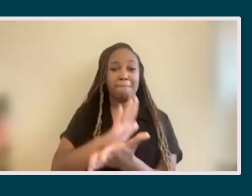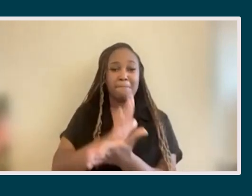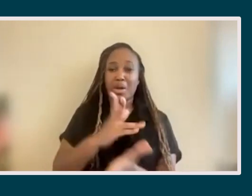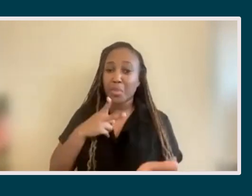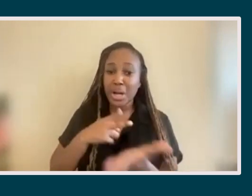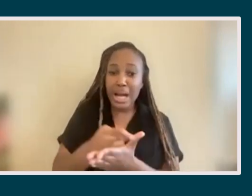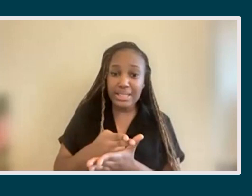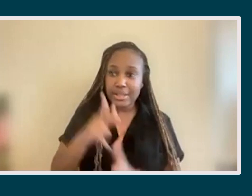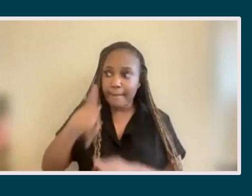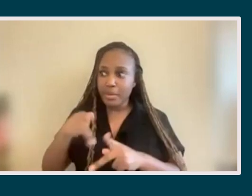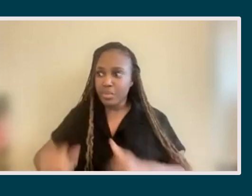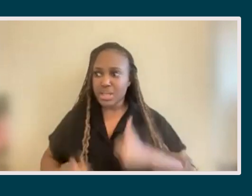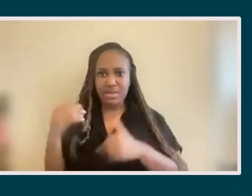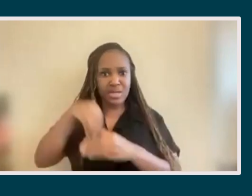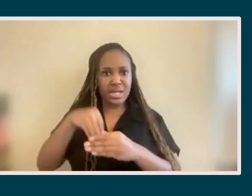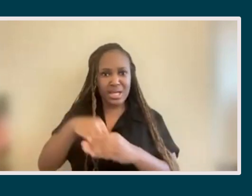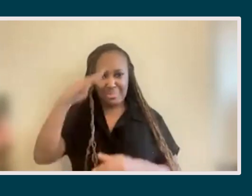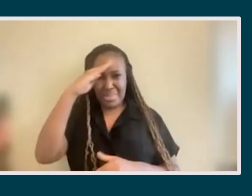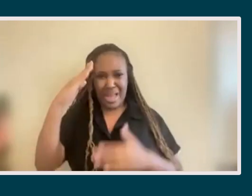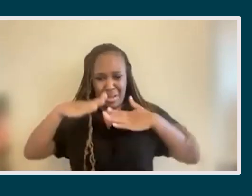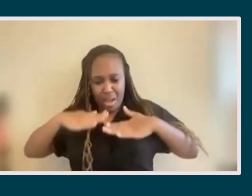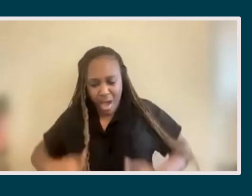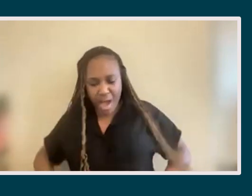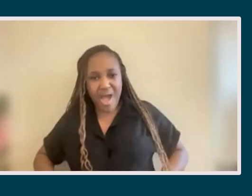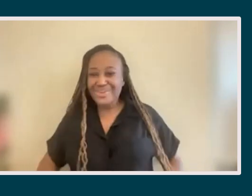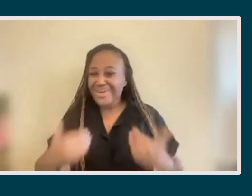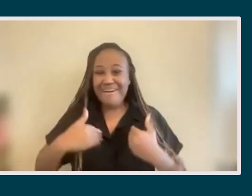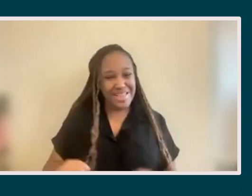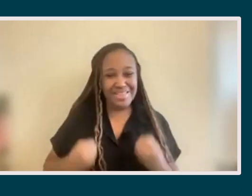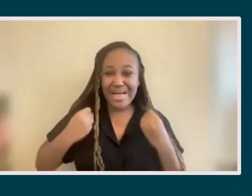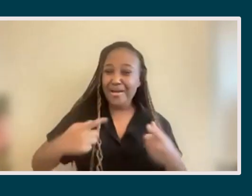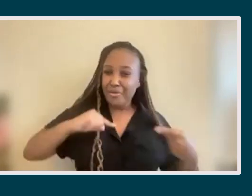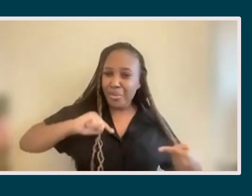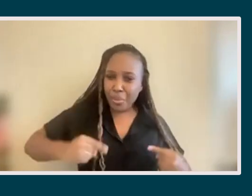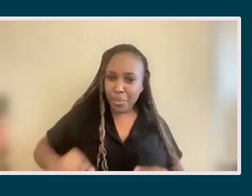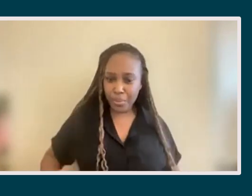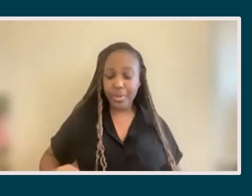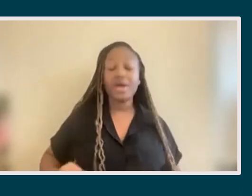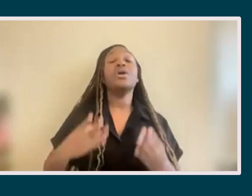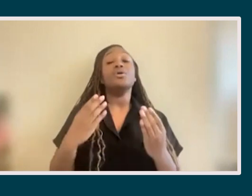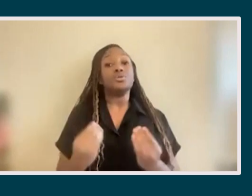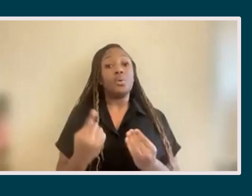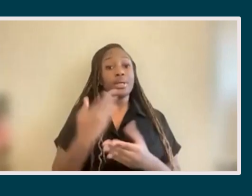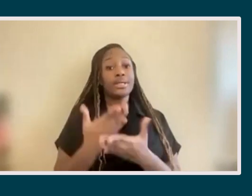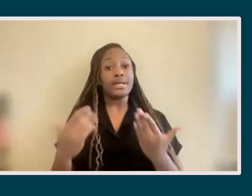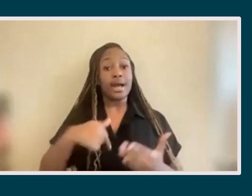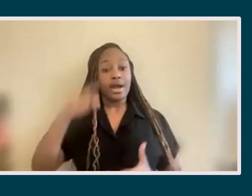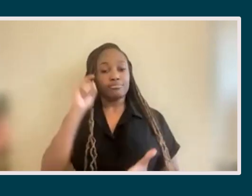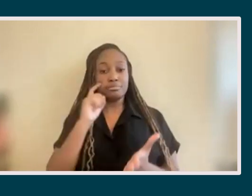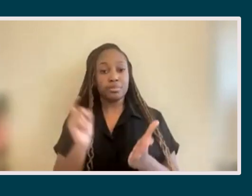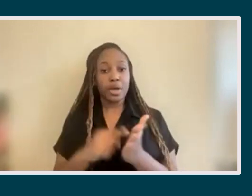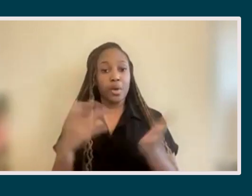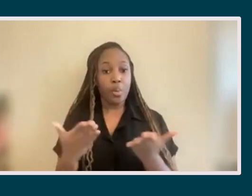It's 1,000 paper cuts, And one of the things I've always recognized is that when I met Barb, we lived